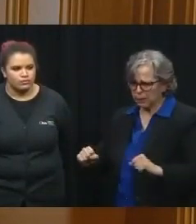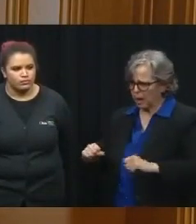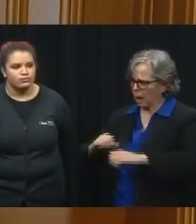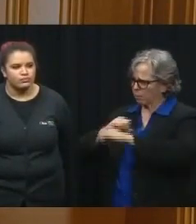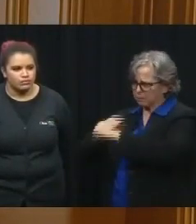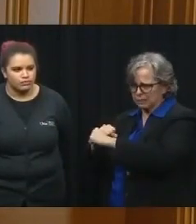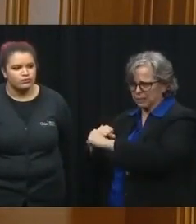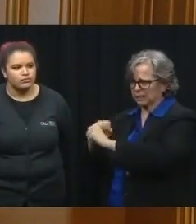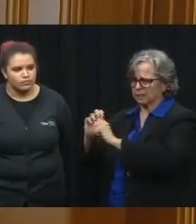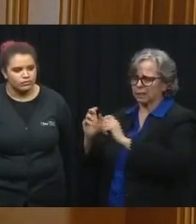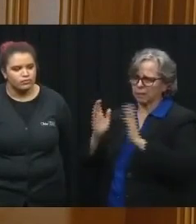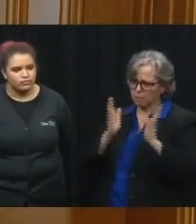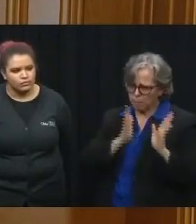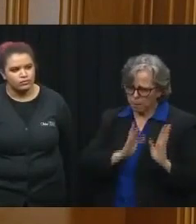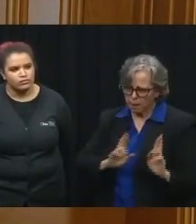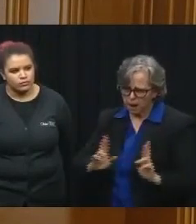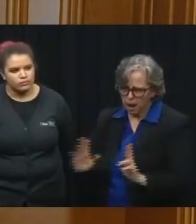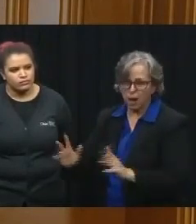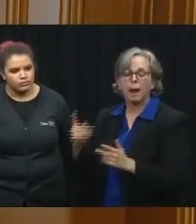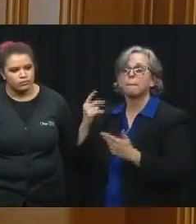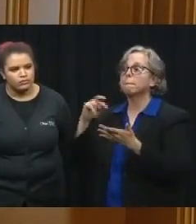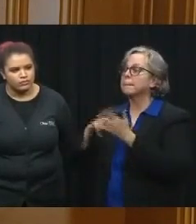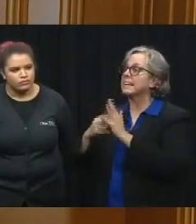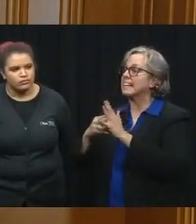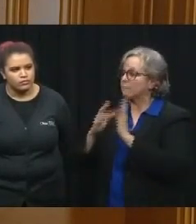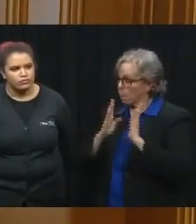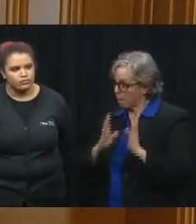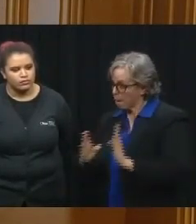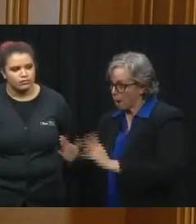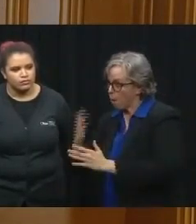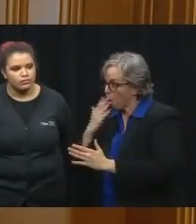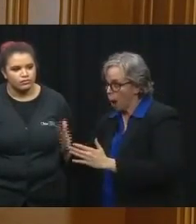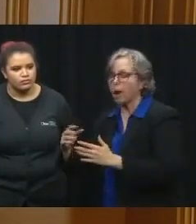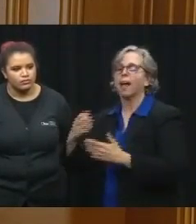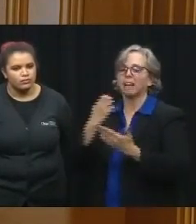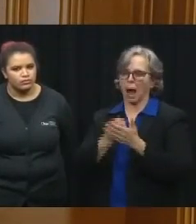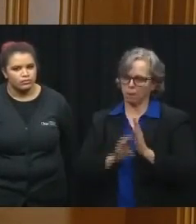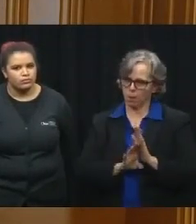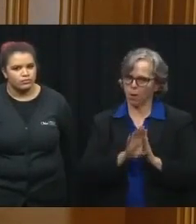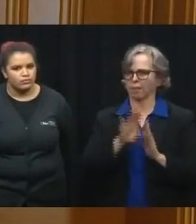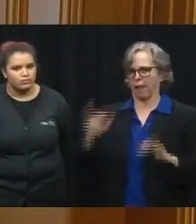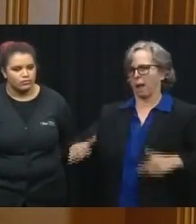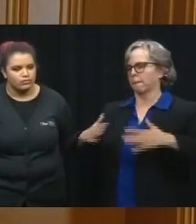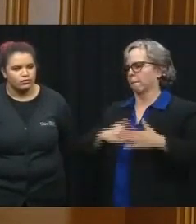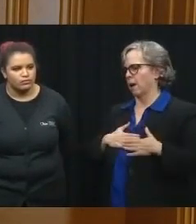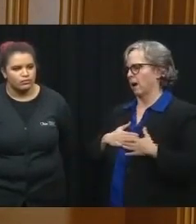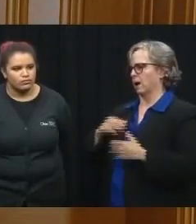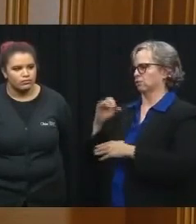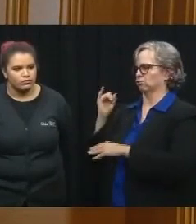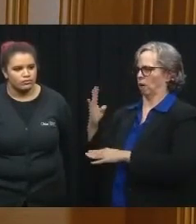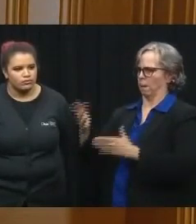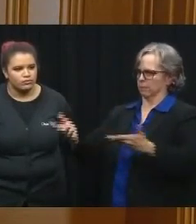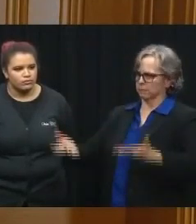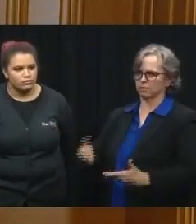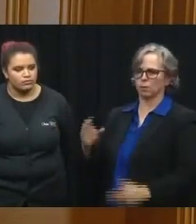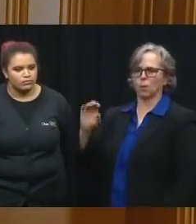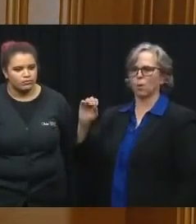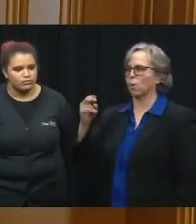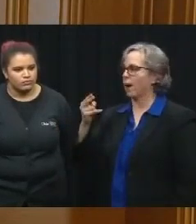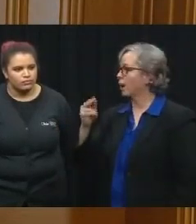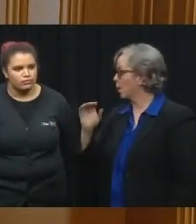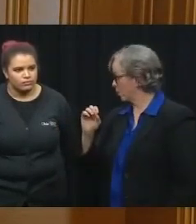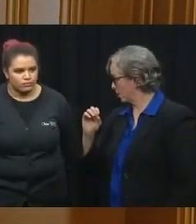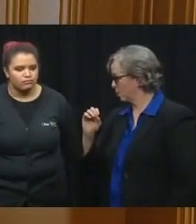my obligation for Ohio. I was on the phone the other night with governors from all over the country. Each one